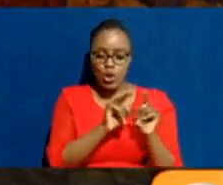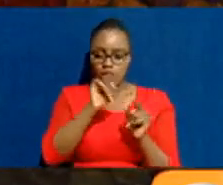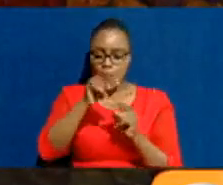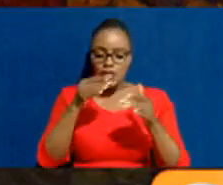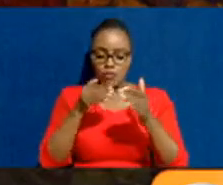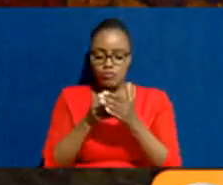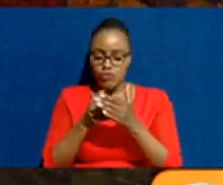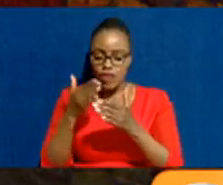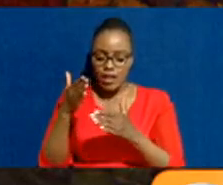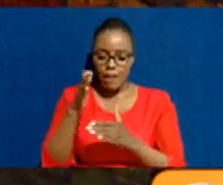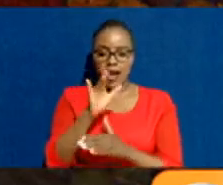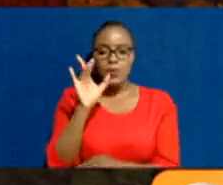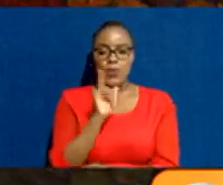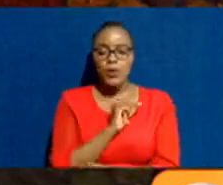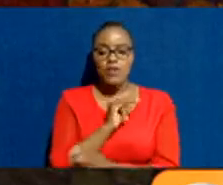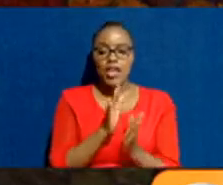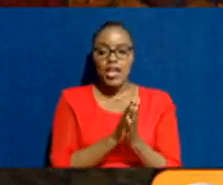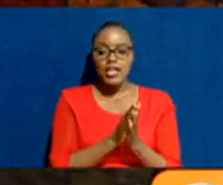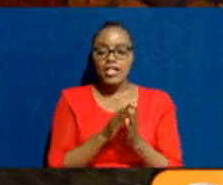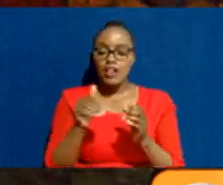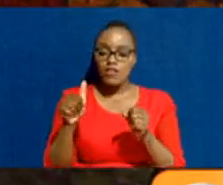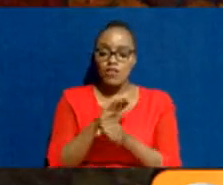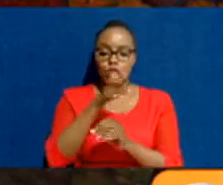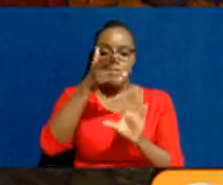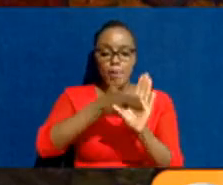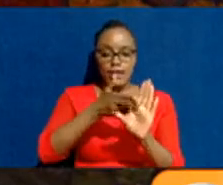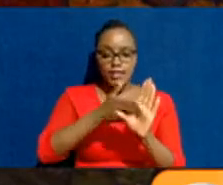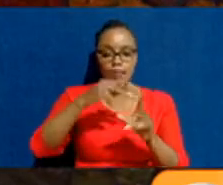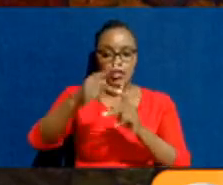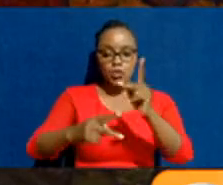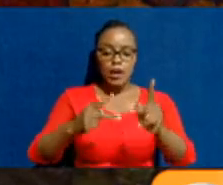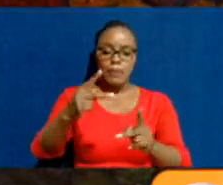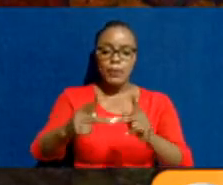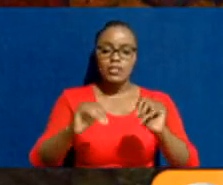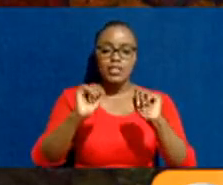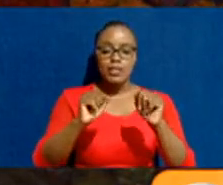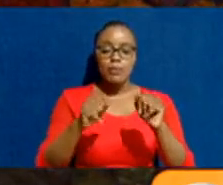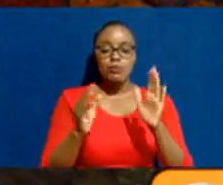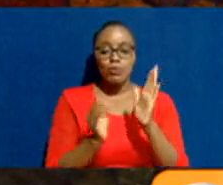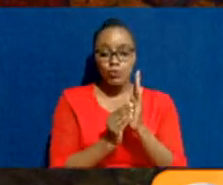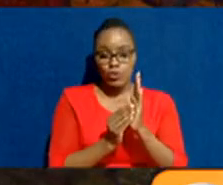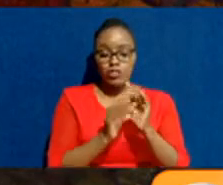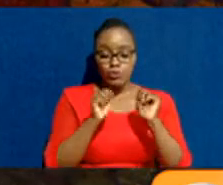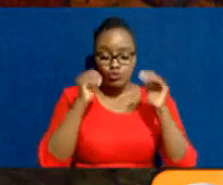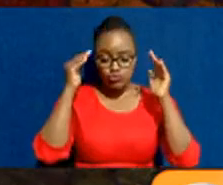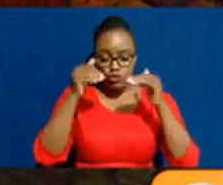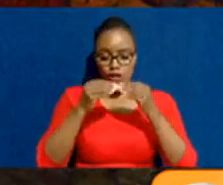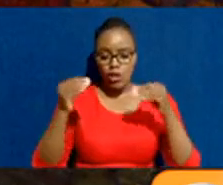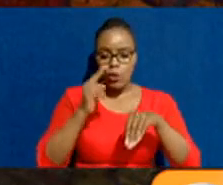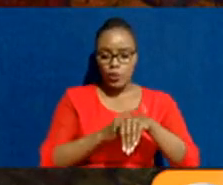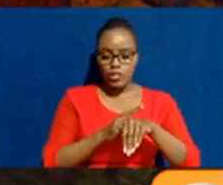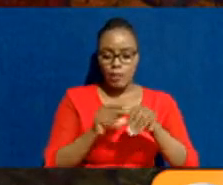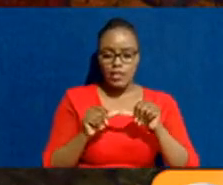immediately reinstated and an inclusive participatory process be instituted to look into long-term